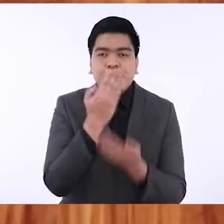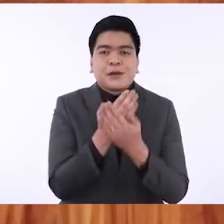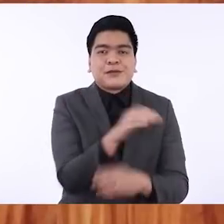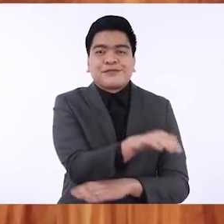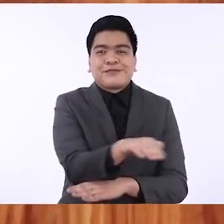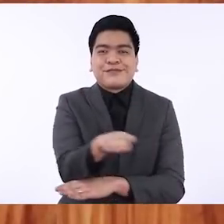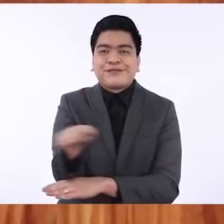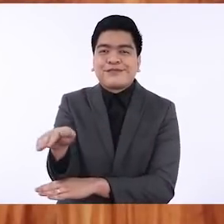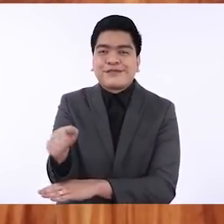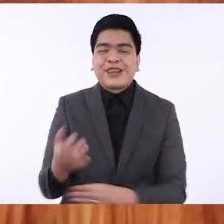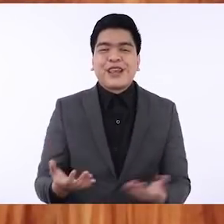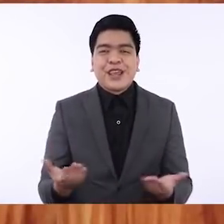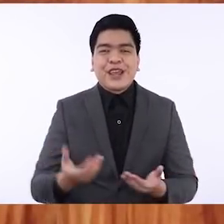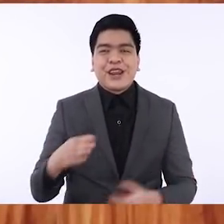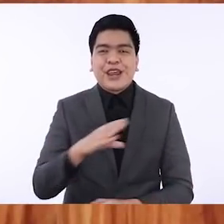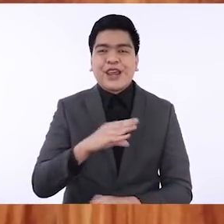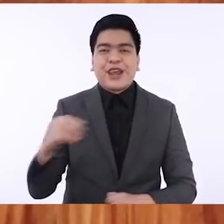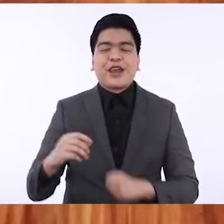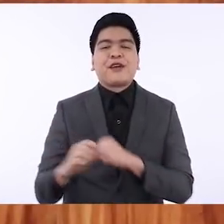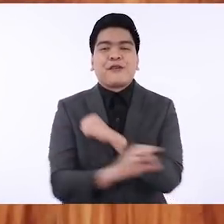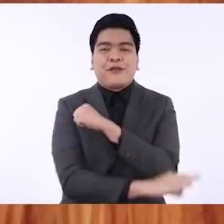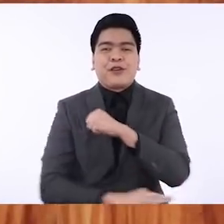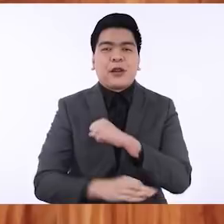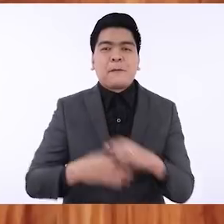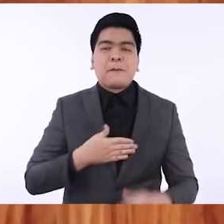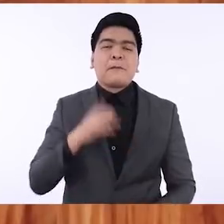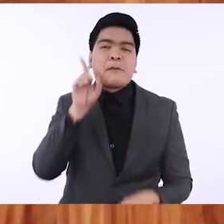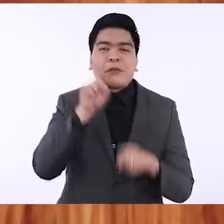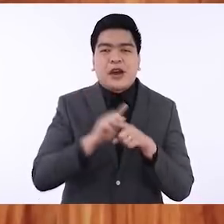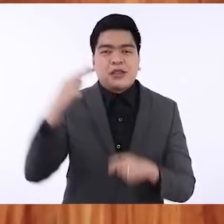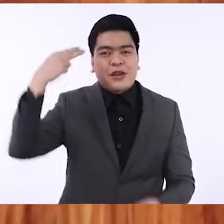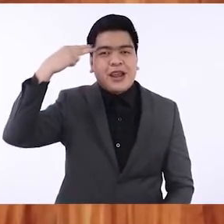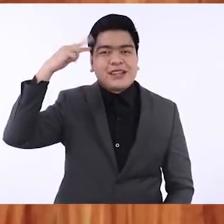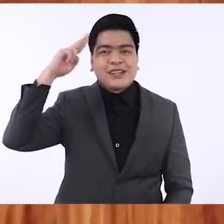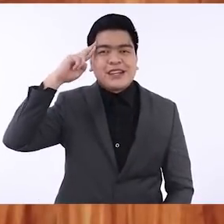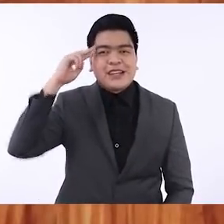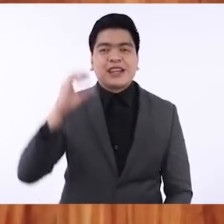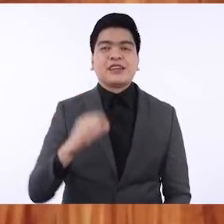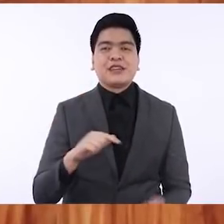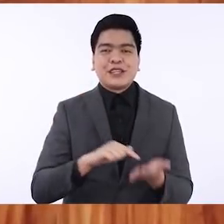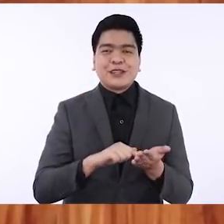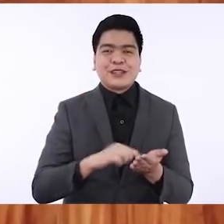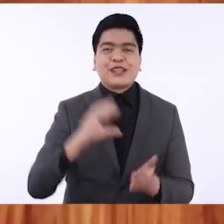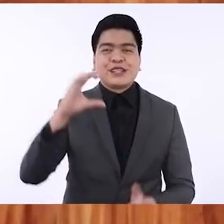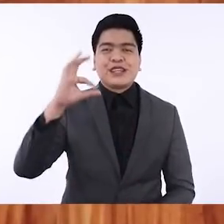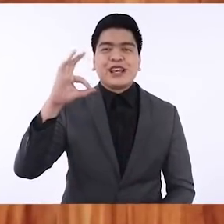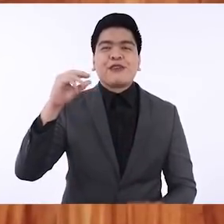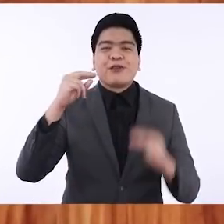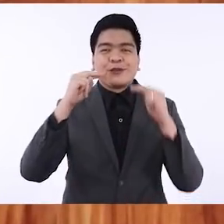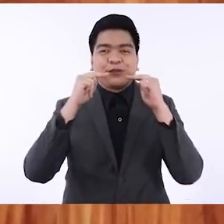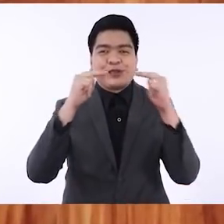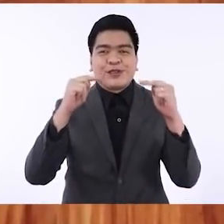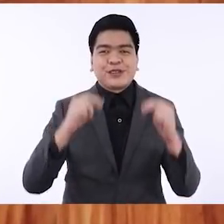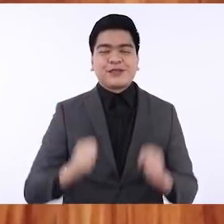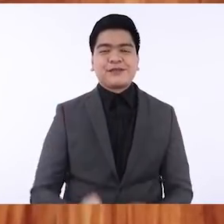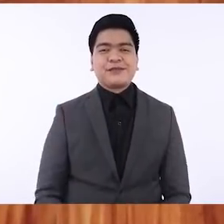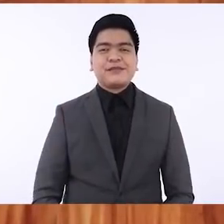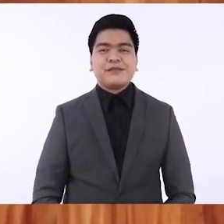Good afternoon to our viewers here and abroad. I'm Brother Haji Rieta, and this is CFO